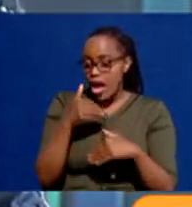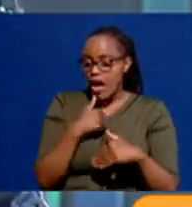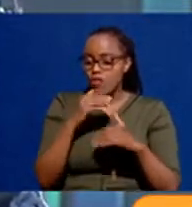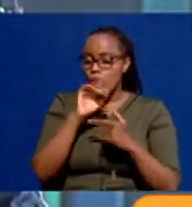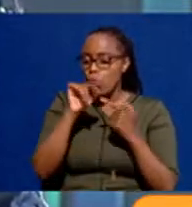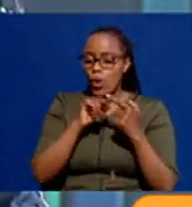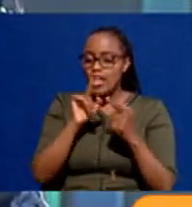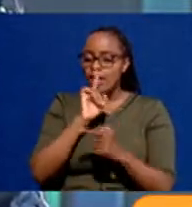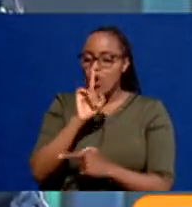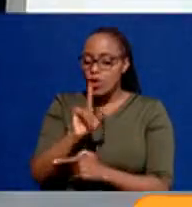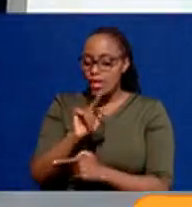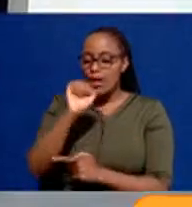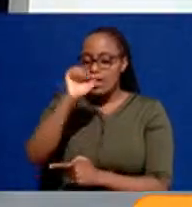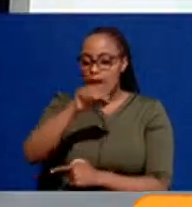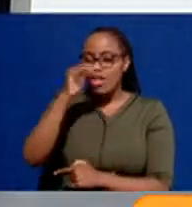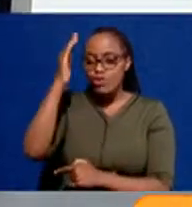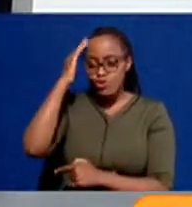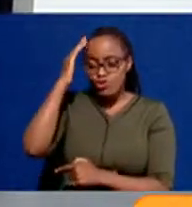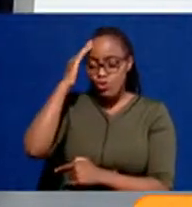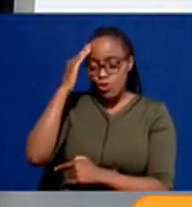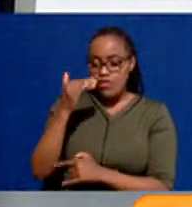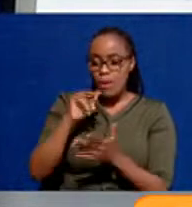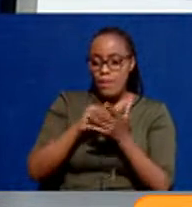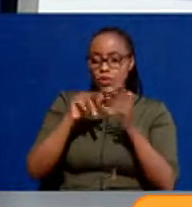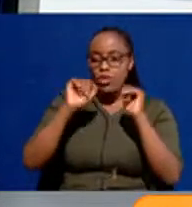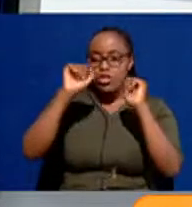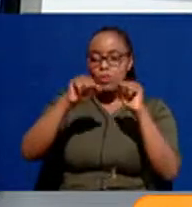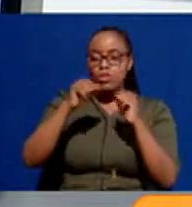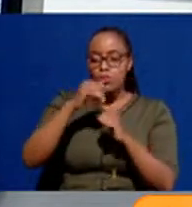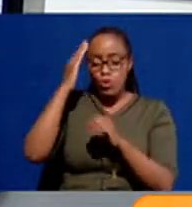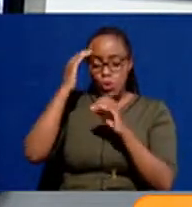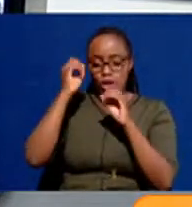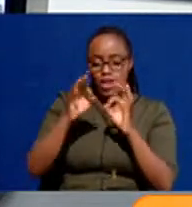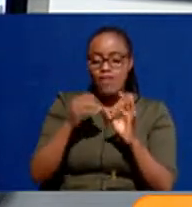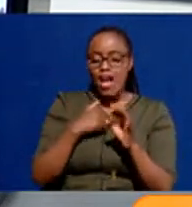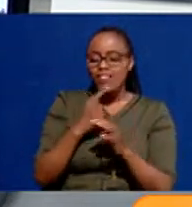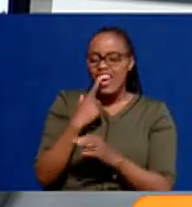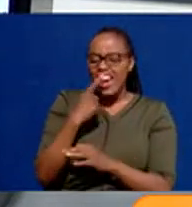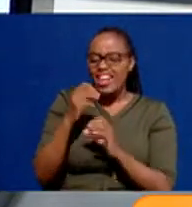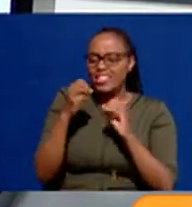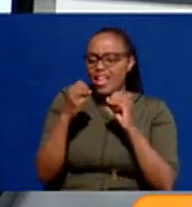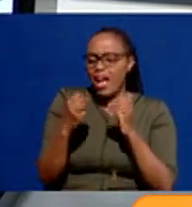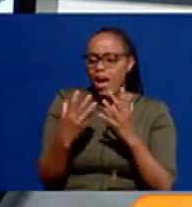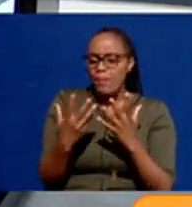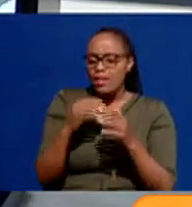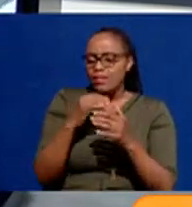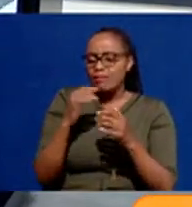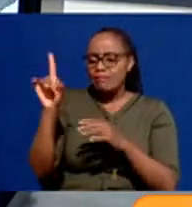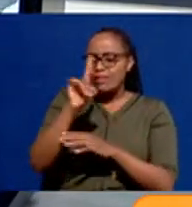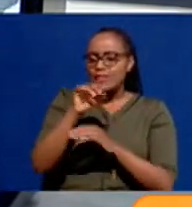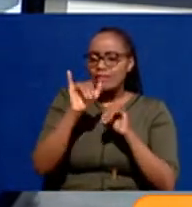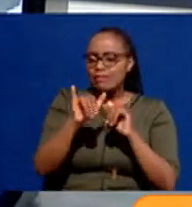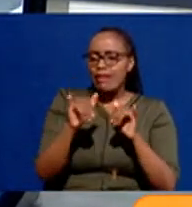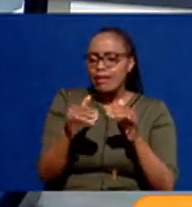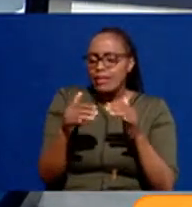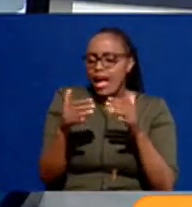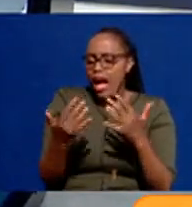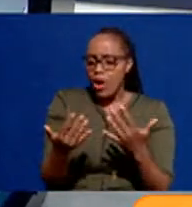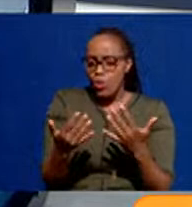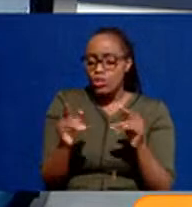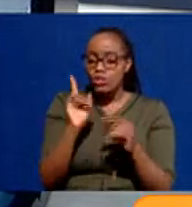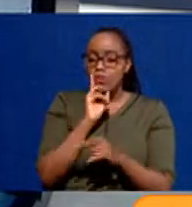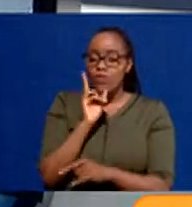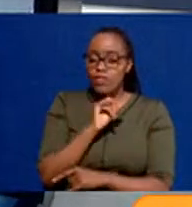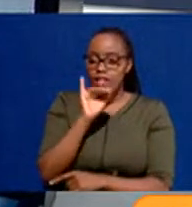she orders, when she reorders. So I'll be able to know if it's a bag of rice, how long did it take that kiosk to